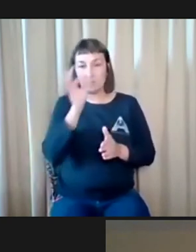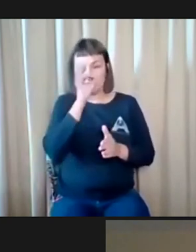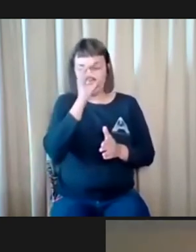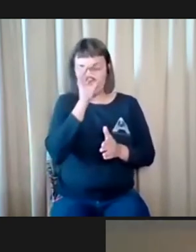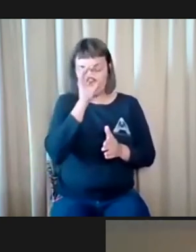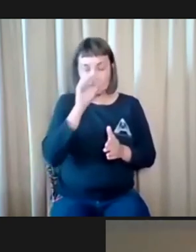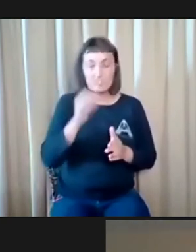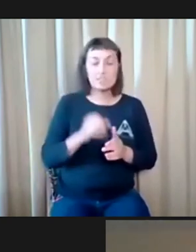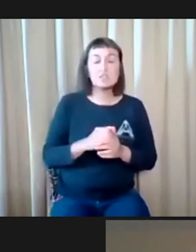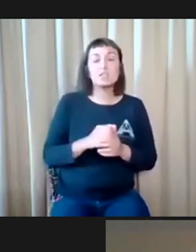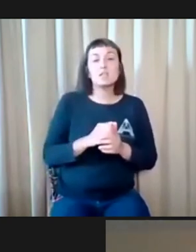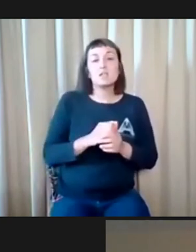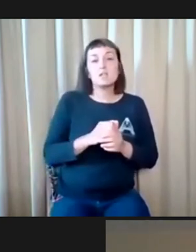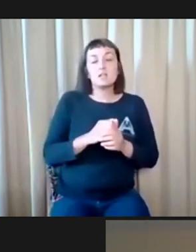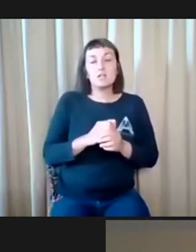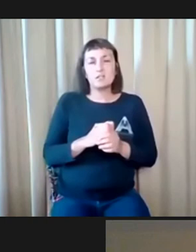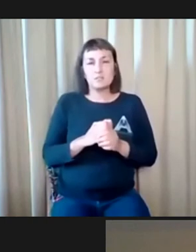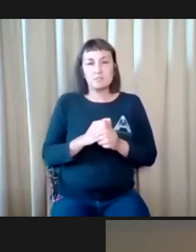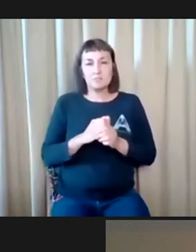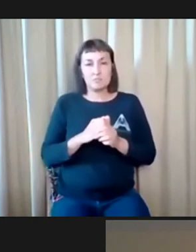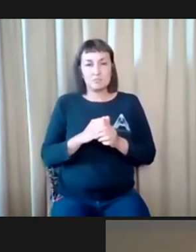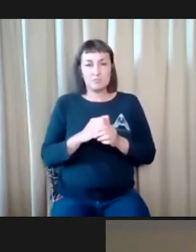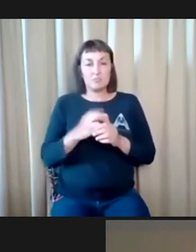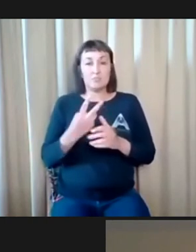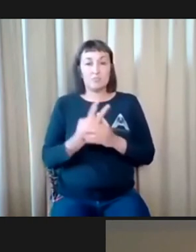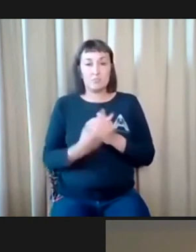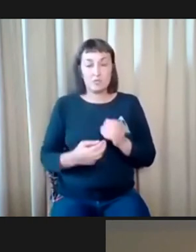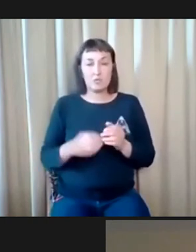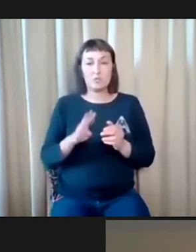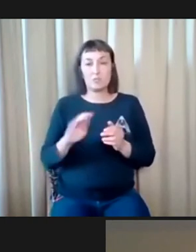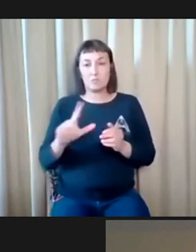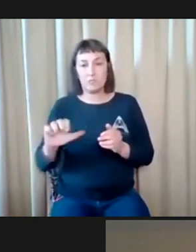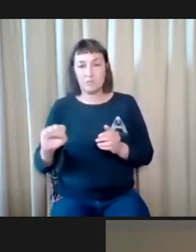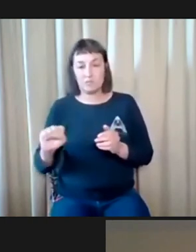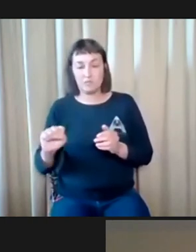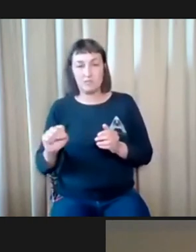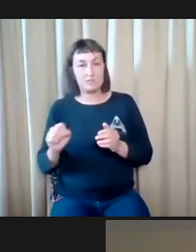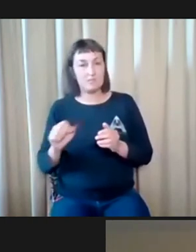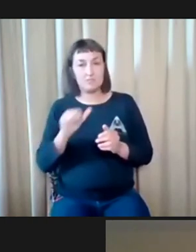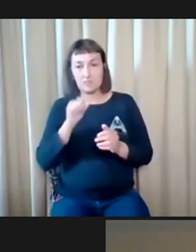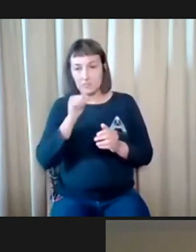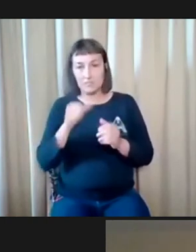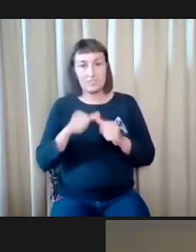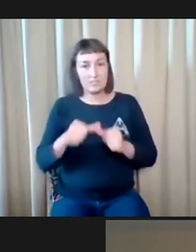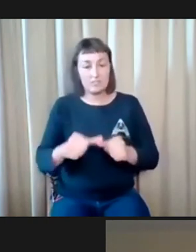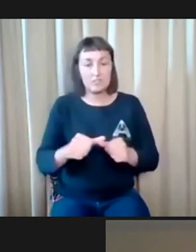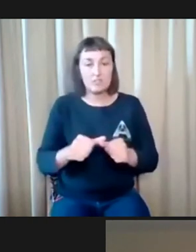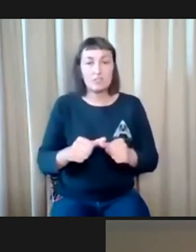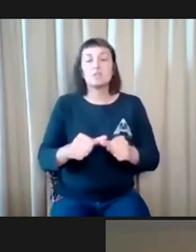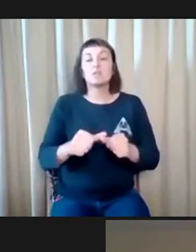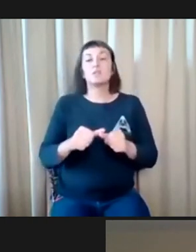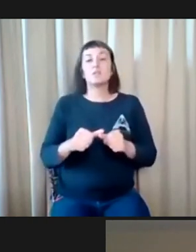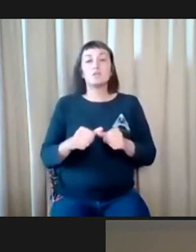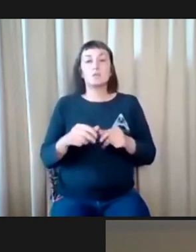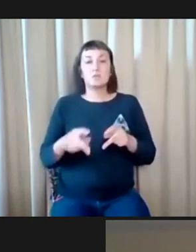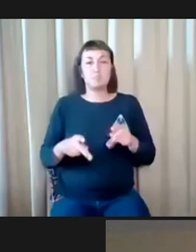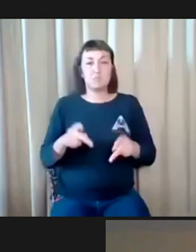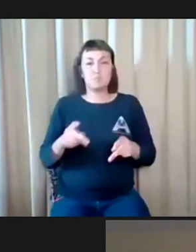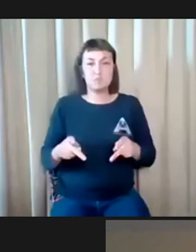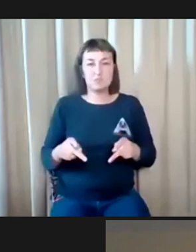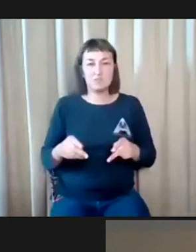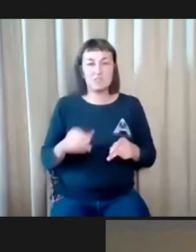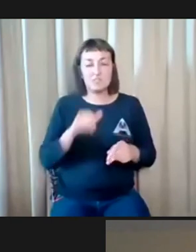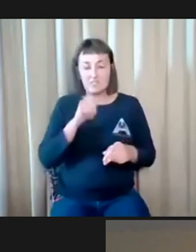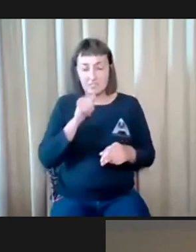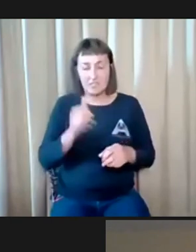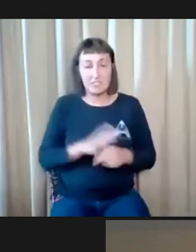called yote whacking. Both bills died in committee. Only 13 people showed up to testify, and they were outnumbered by the predator